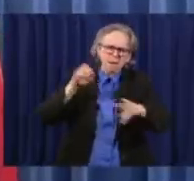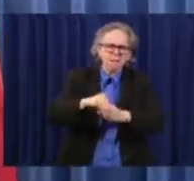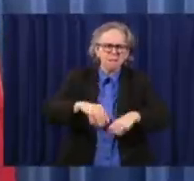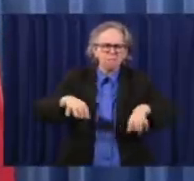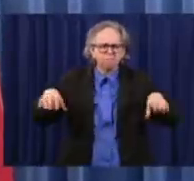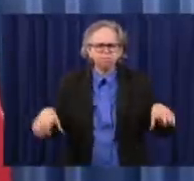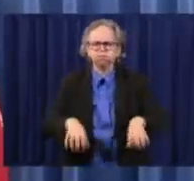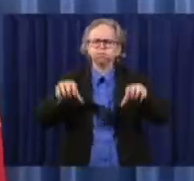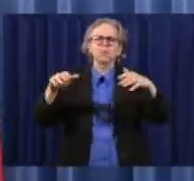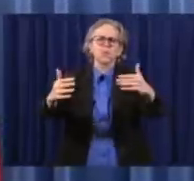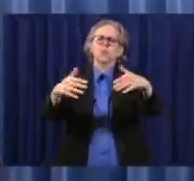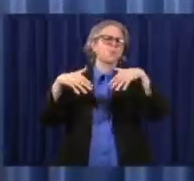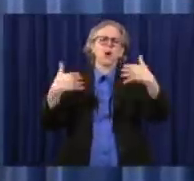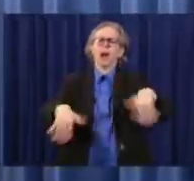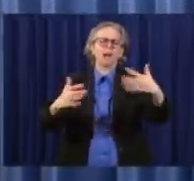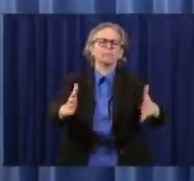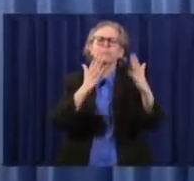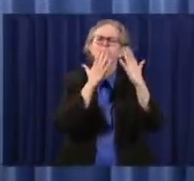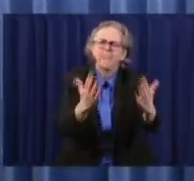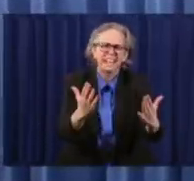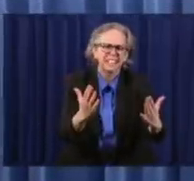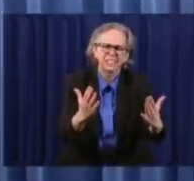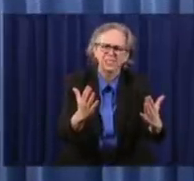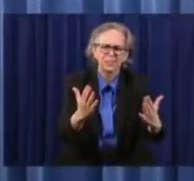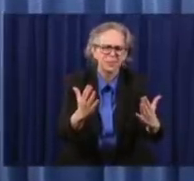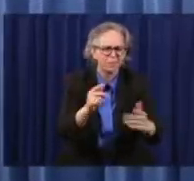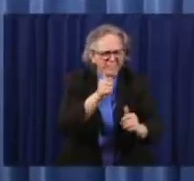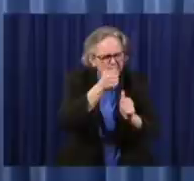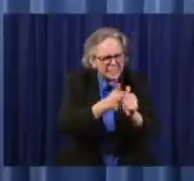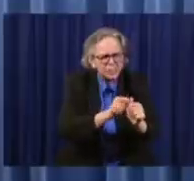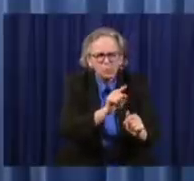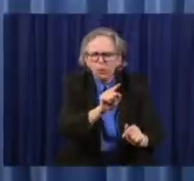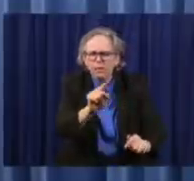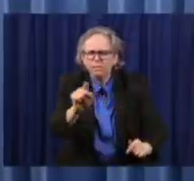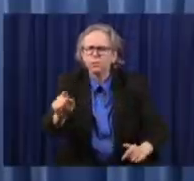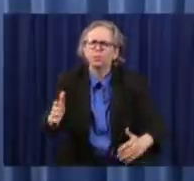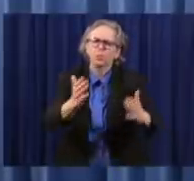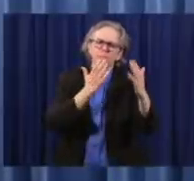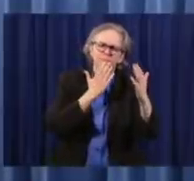that. I want to thank each and every one of them. That